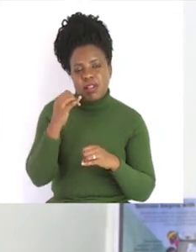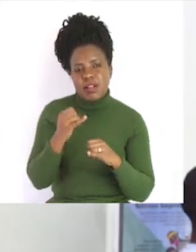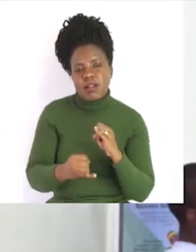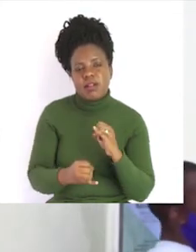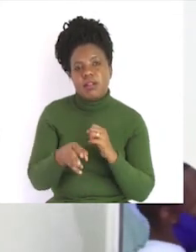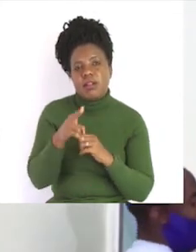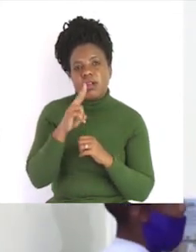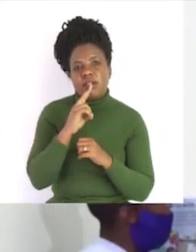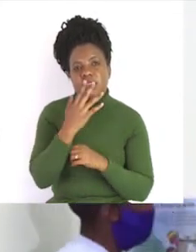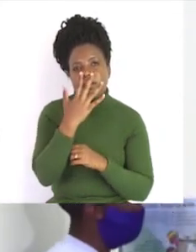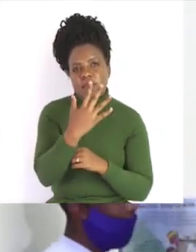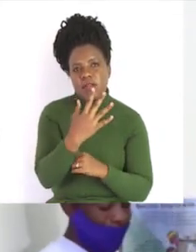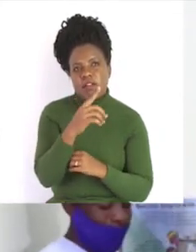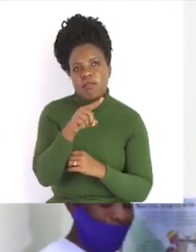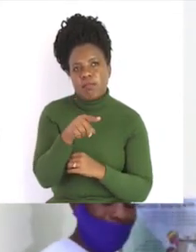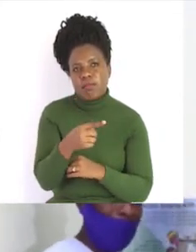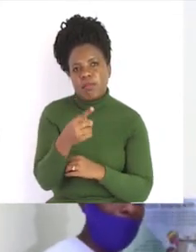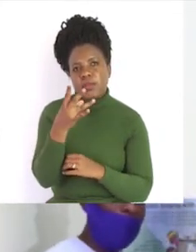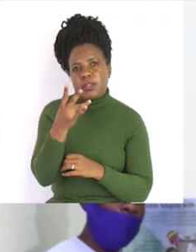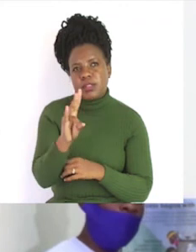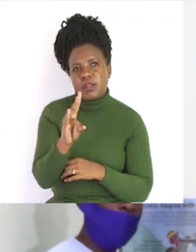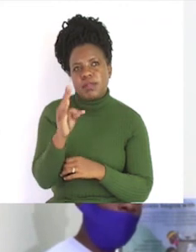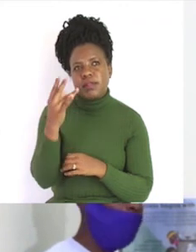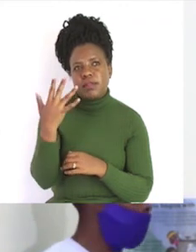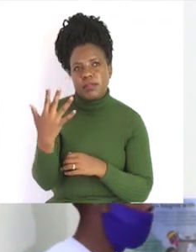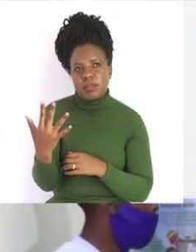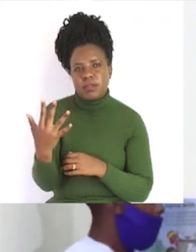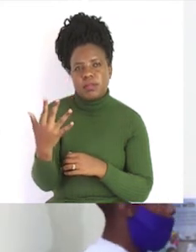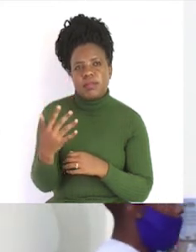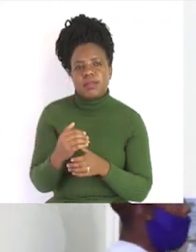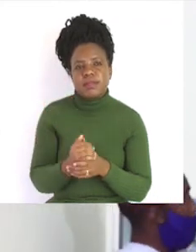Okay. Now, I want you to notice one thing.